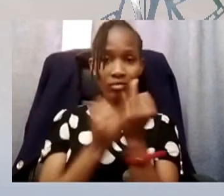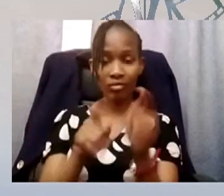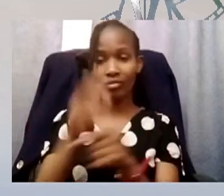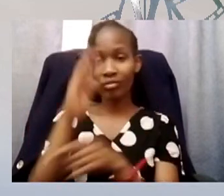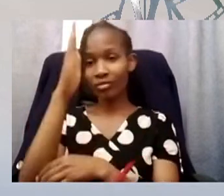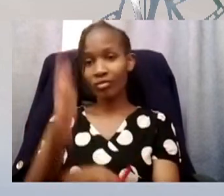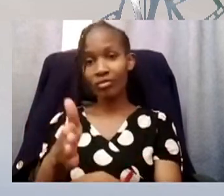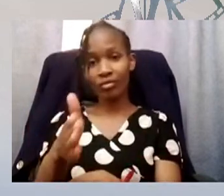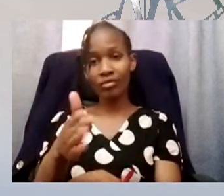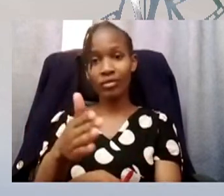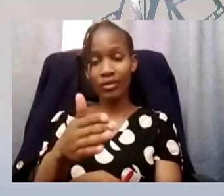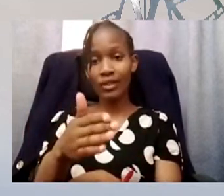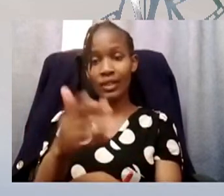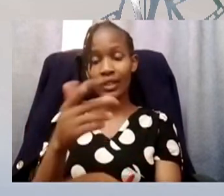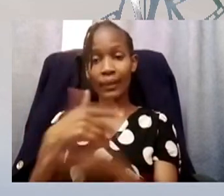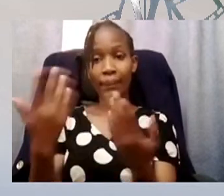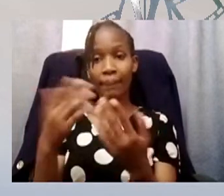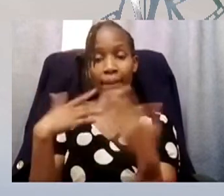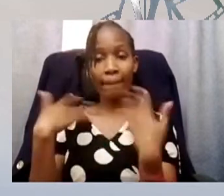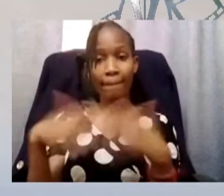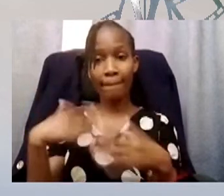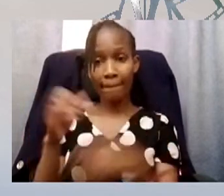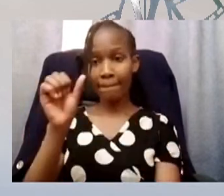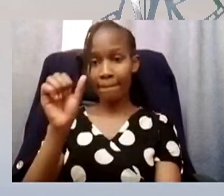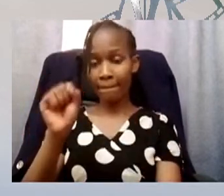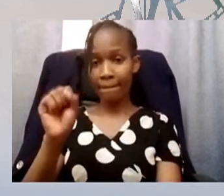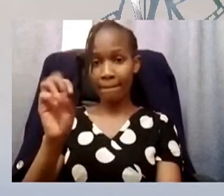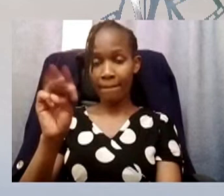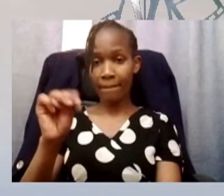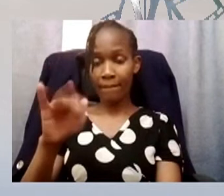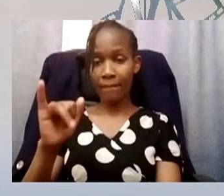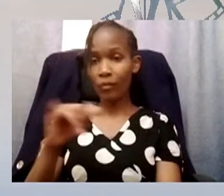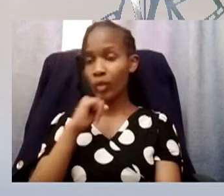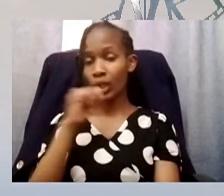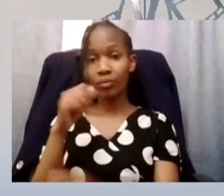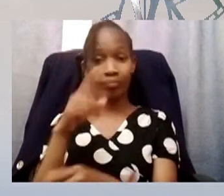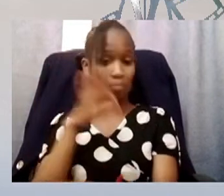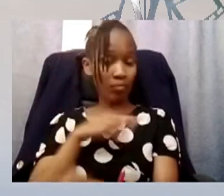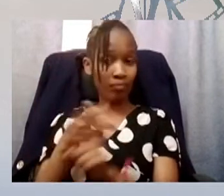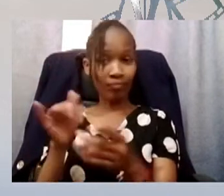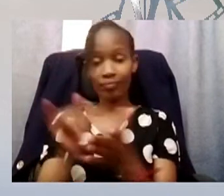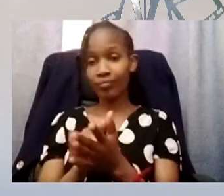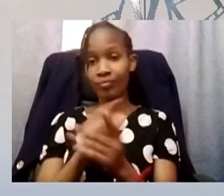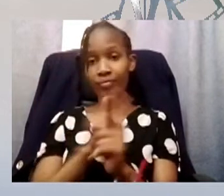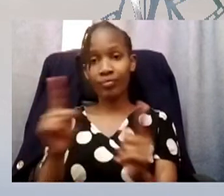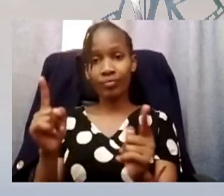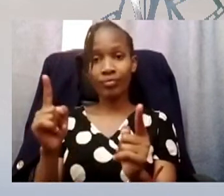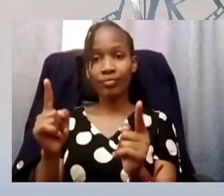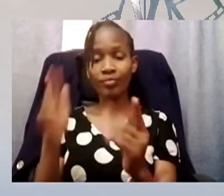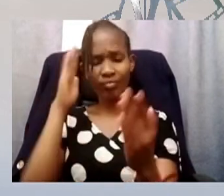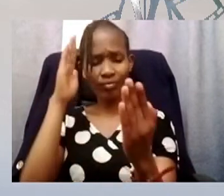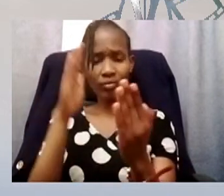almost semi-professionals, even though we weren't earning a living from cricket. We approached things in a much more professional